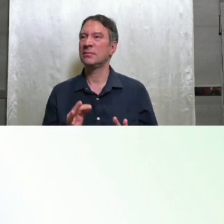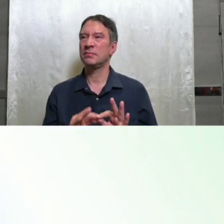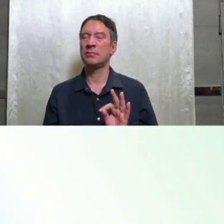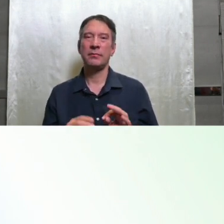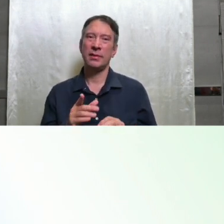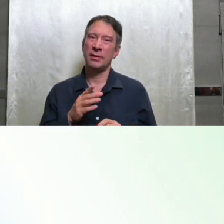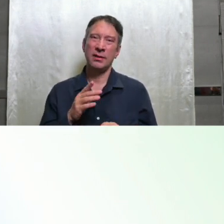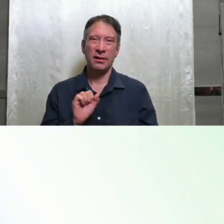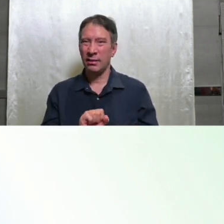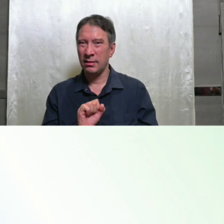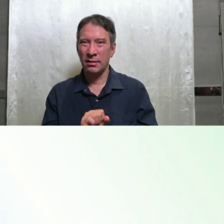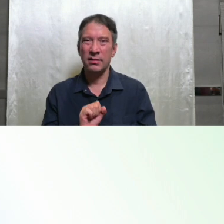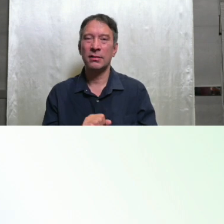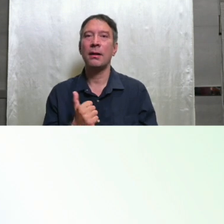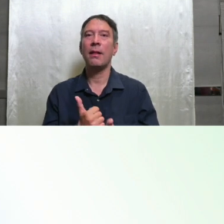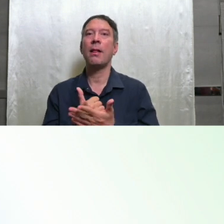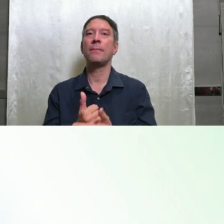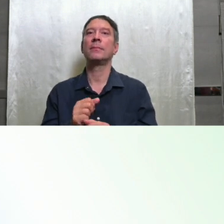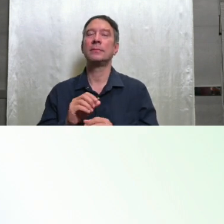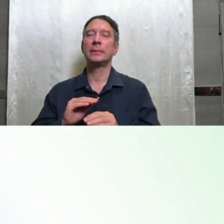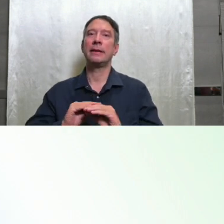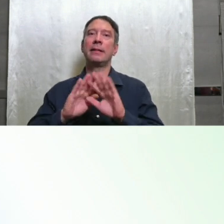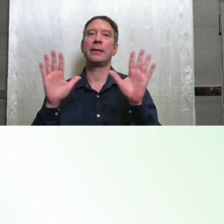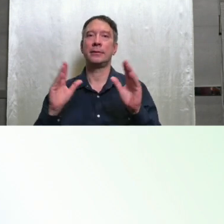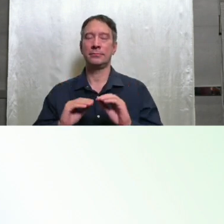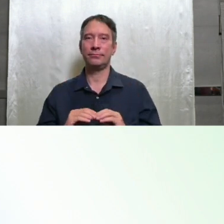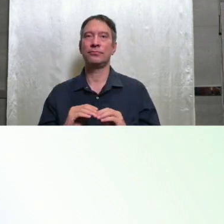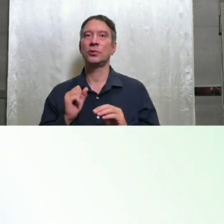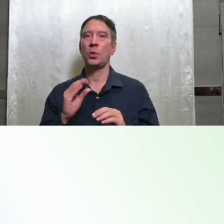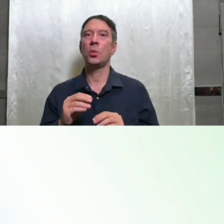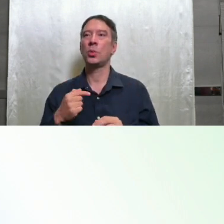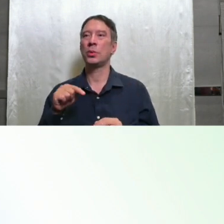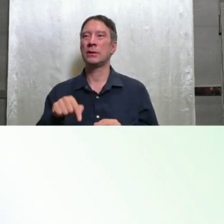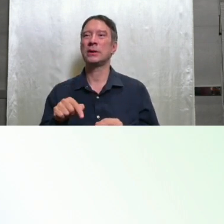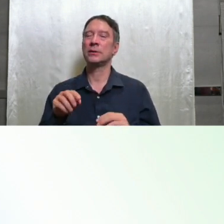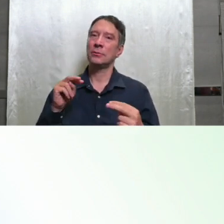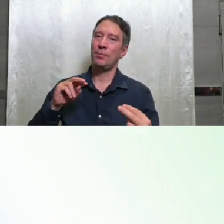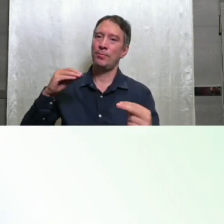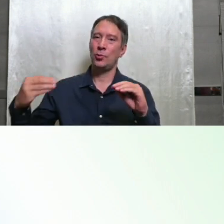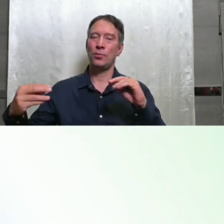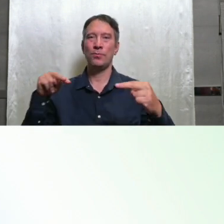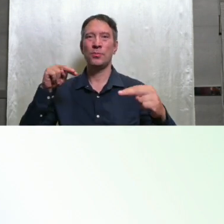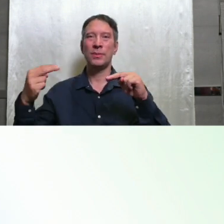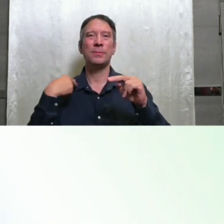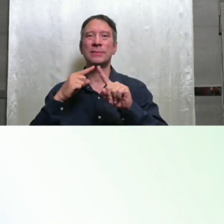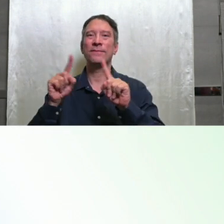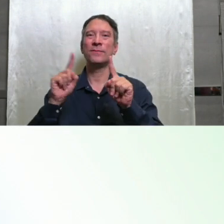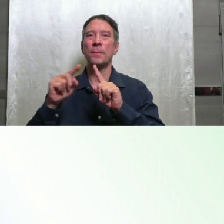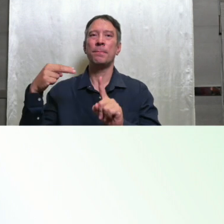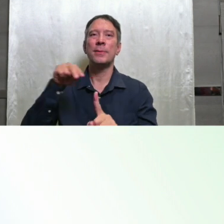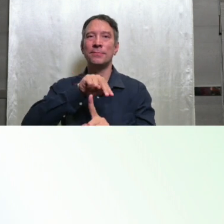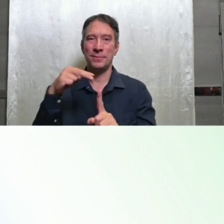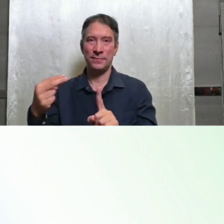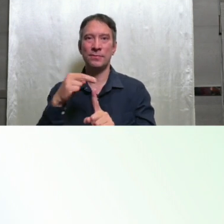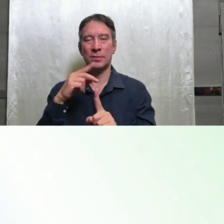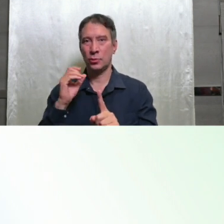control. Now, this is where we differ from a typical teaching chatbot, because we don't want the chatbots to take over the learning experience. You already have a